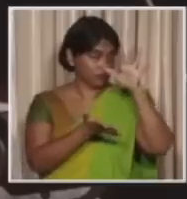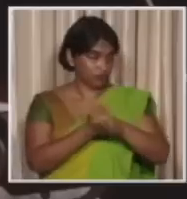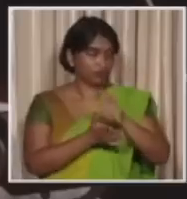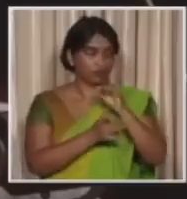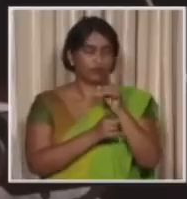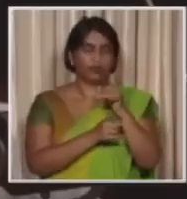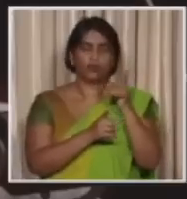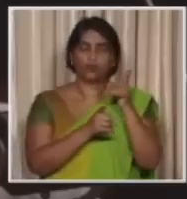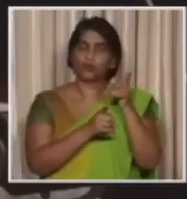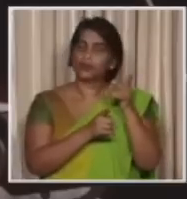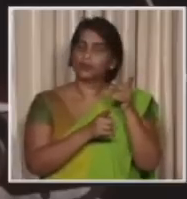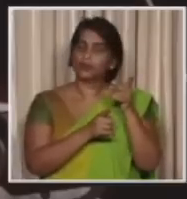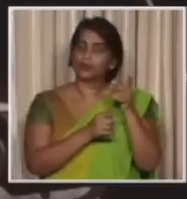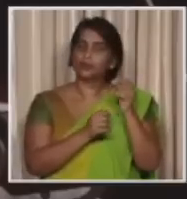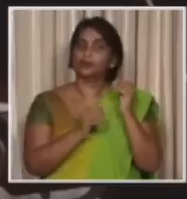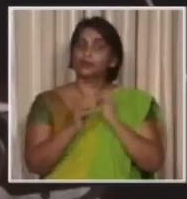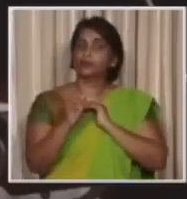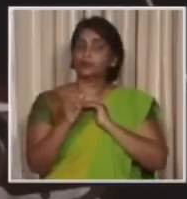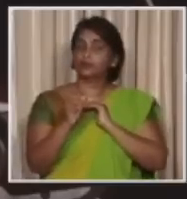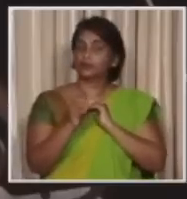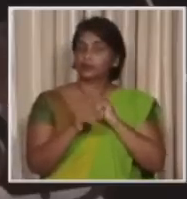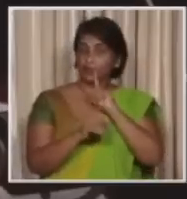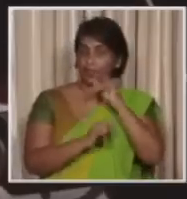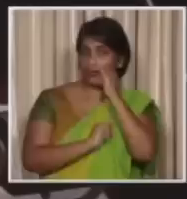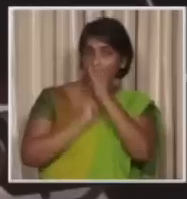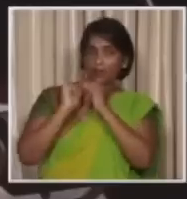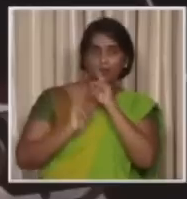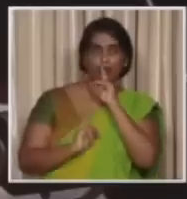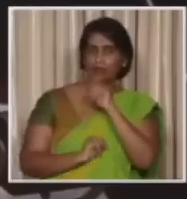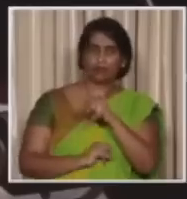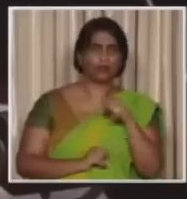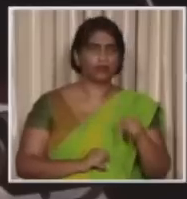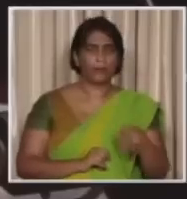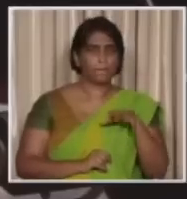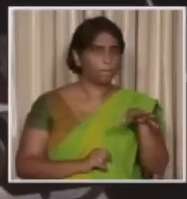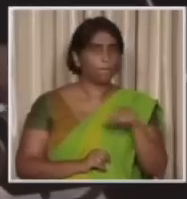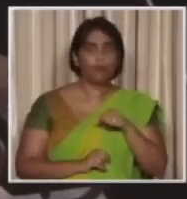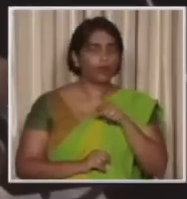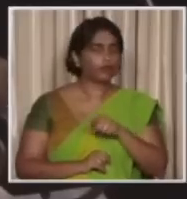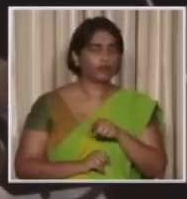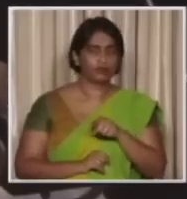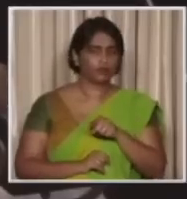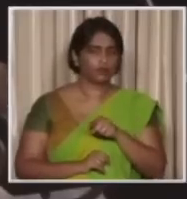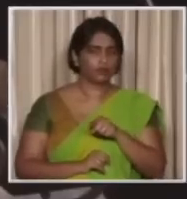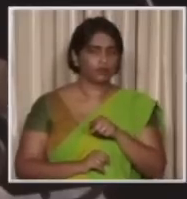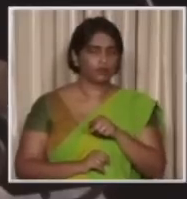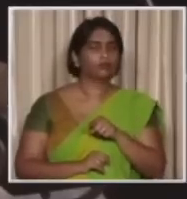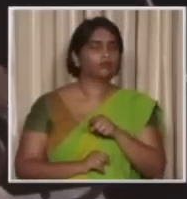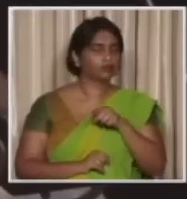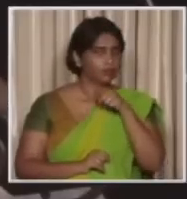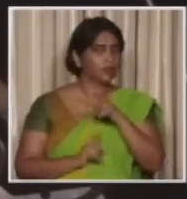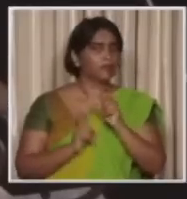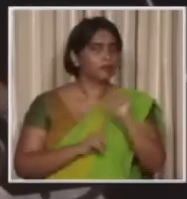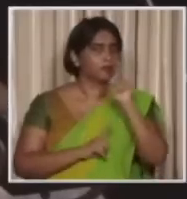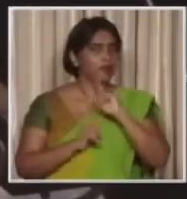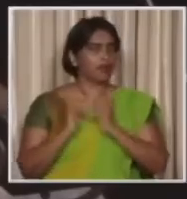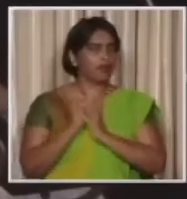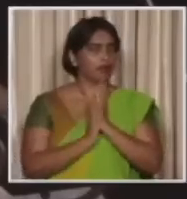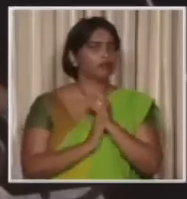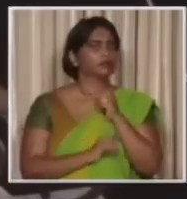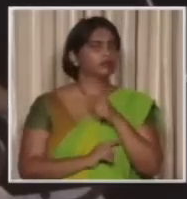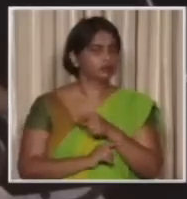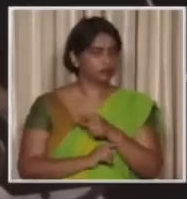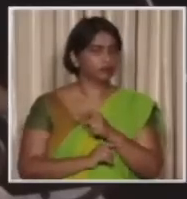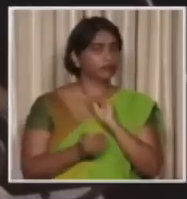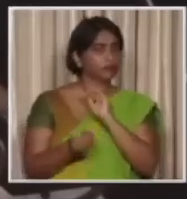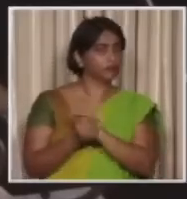jeopardy because he is not protected by the privileges of parliament. Then